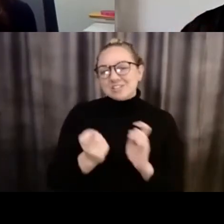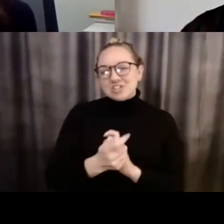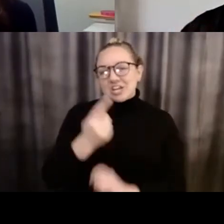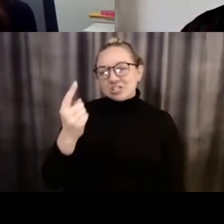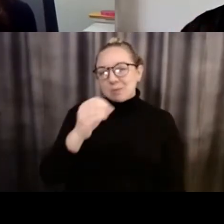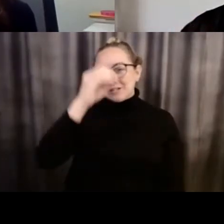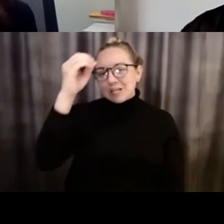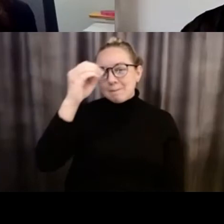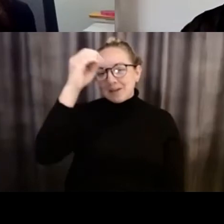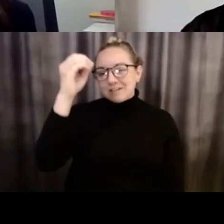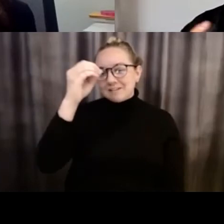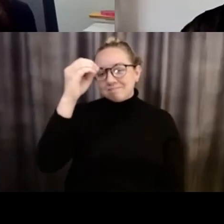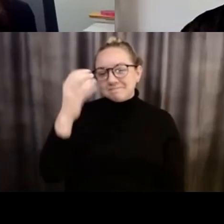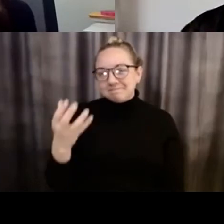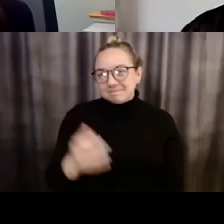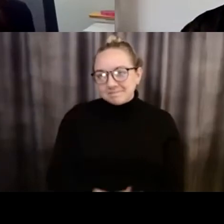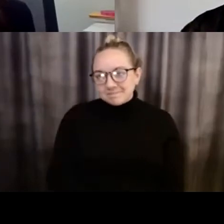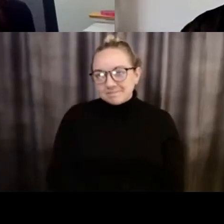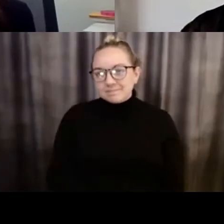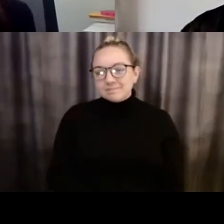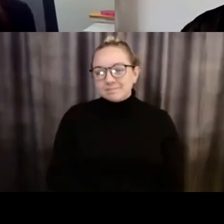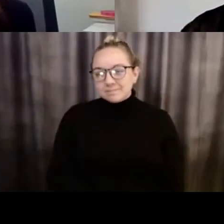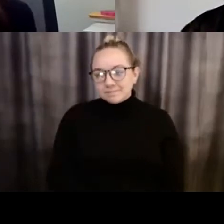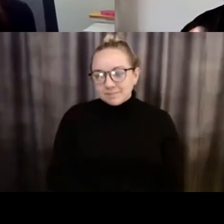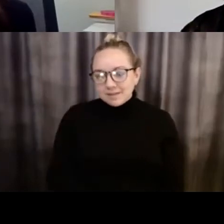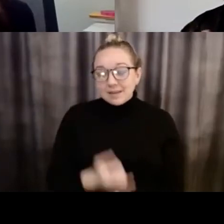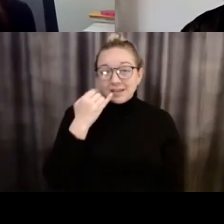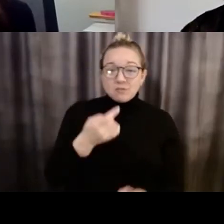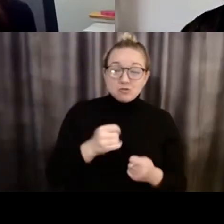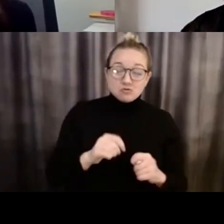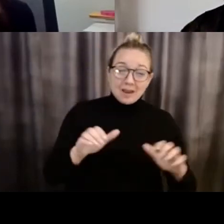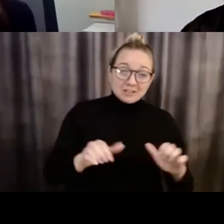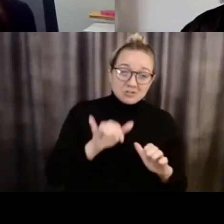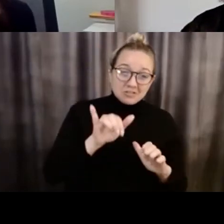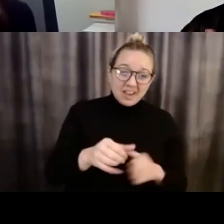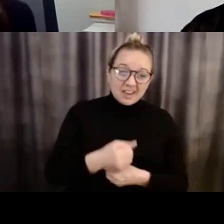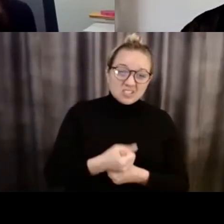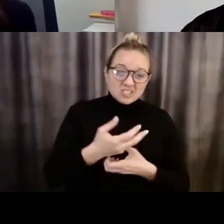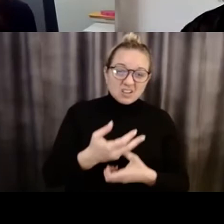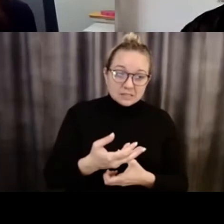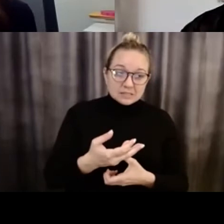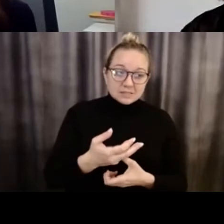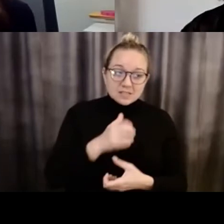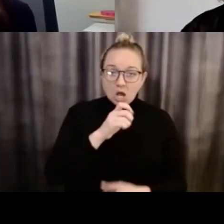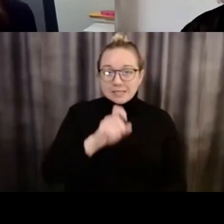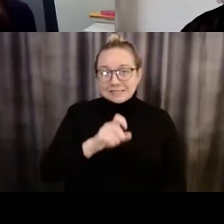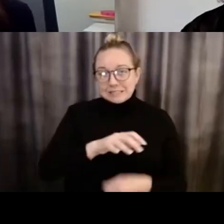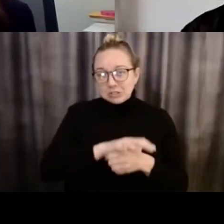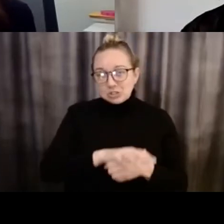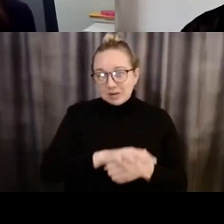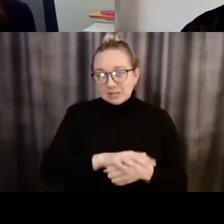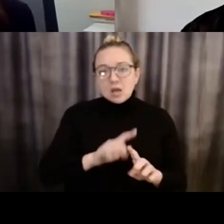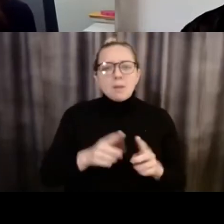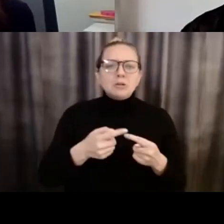holding another opinion. And trying to do that can be difficult on us and on them. But to find out where are they